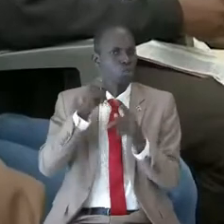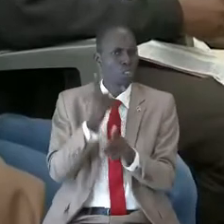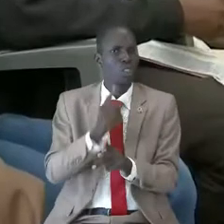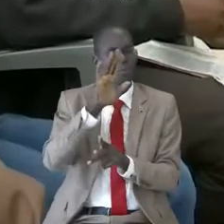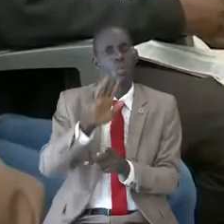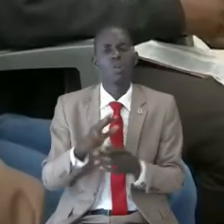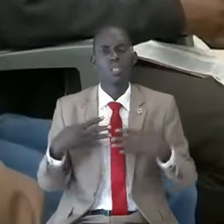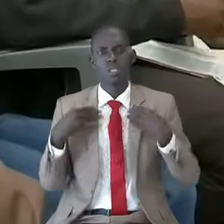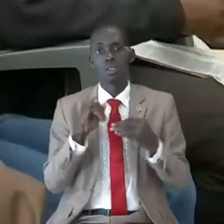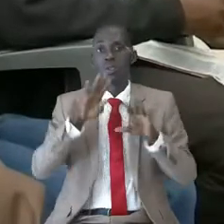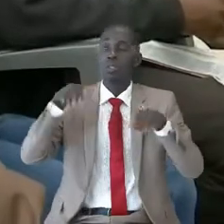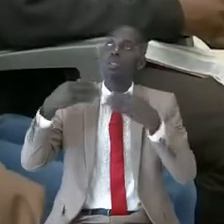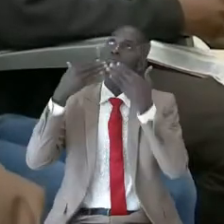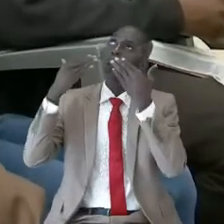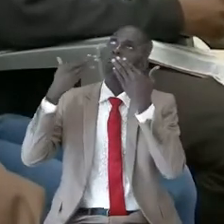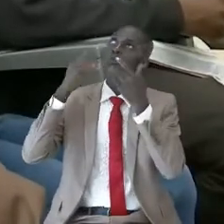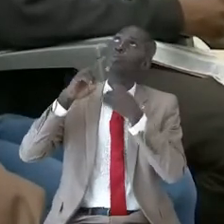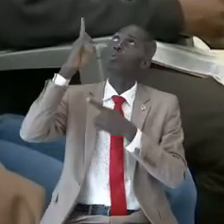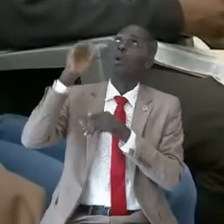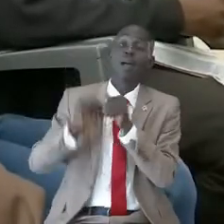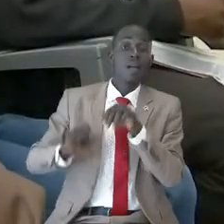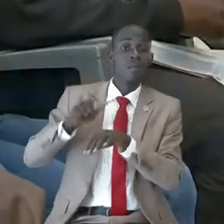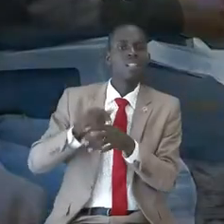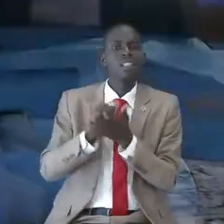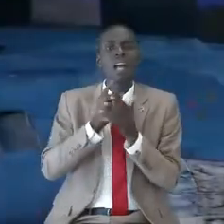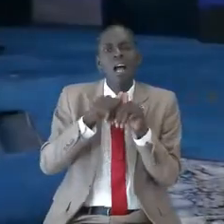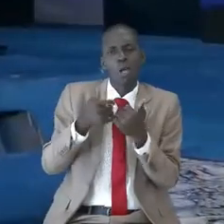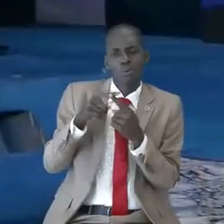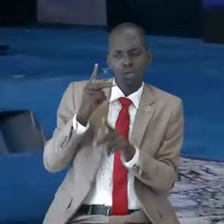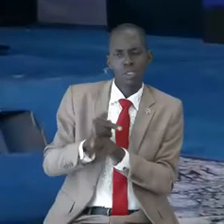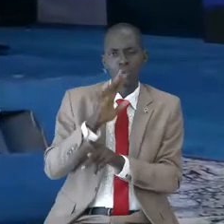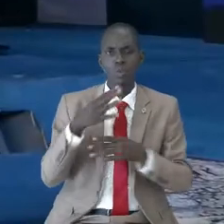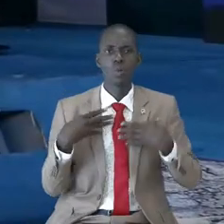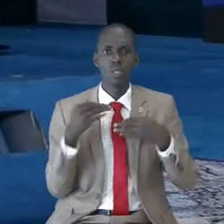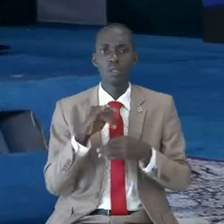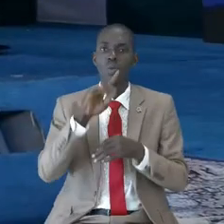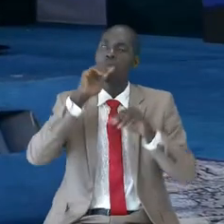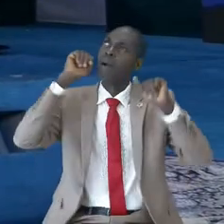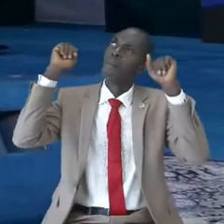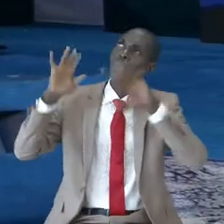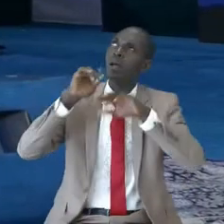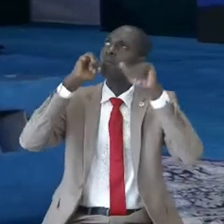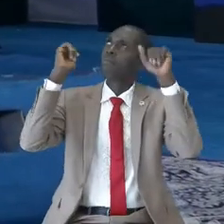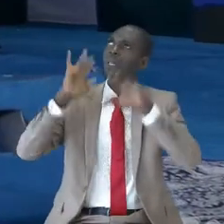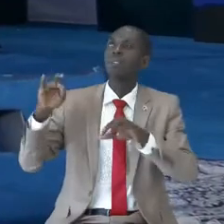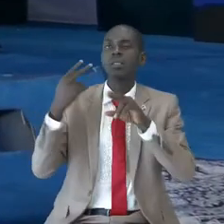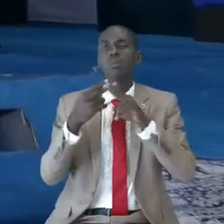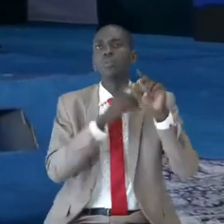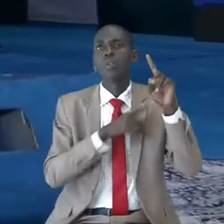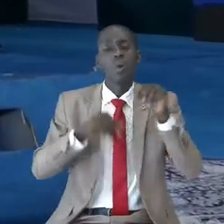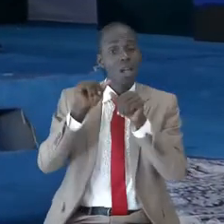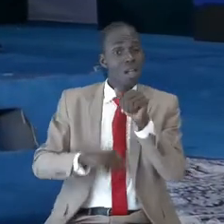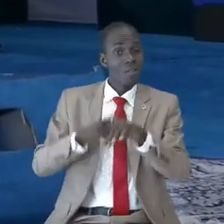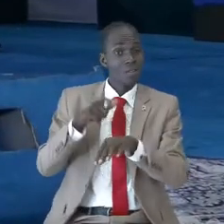showing gratitude to the Lord every time. That's how to keep the healing. And you are blessing the name of the Lord in the time of